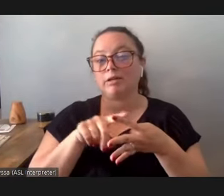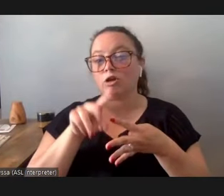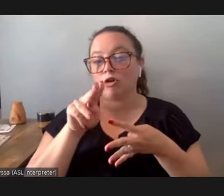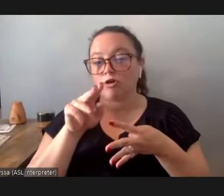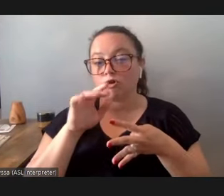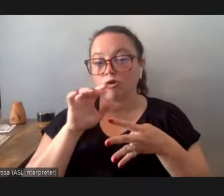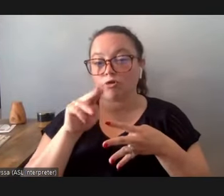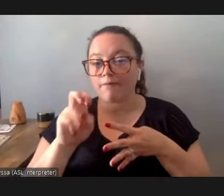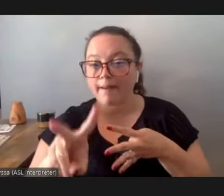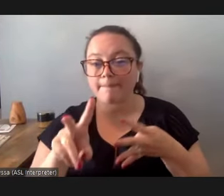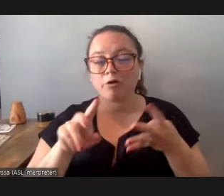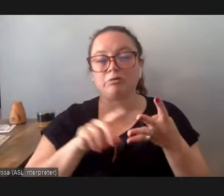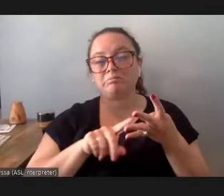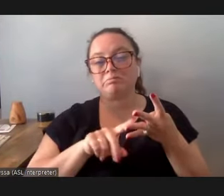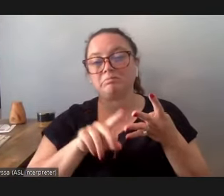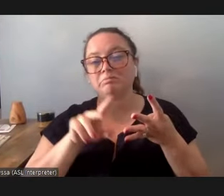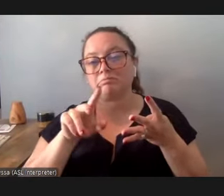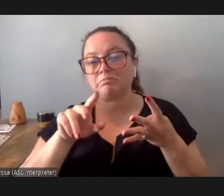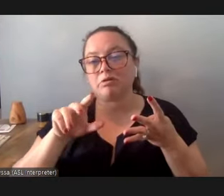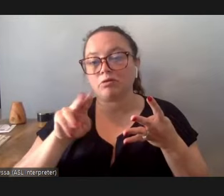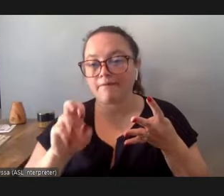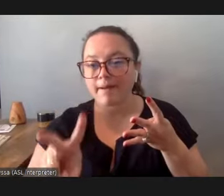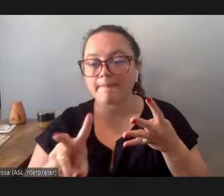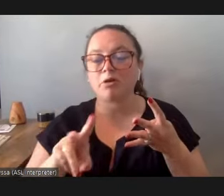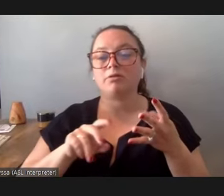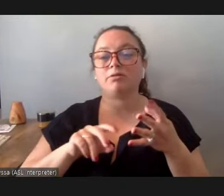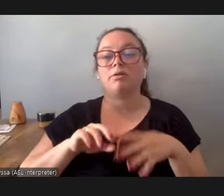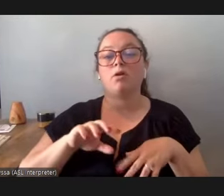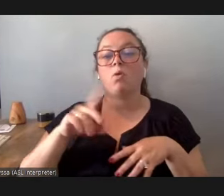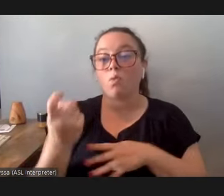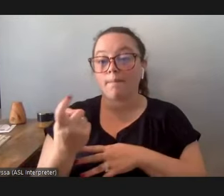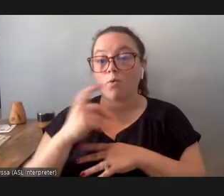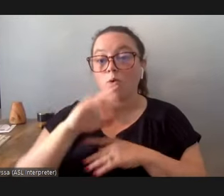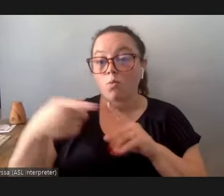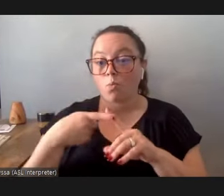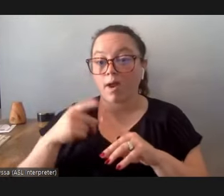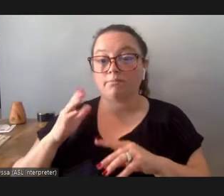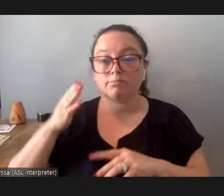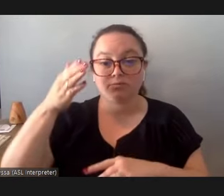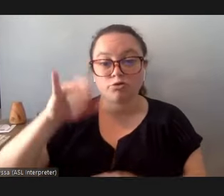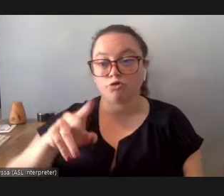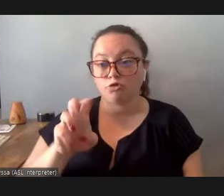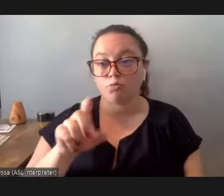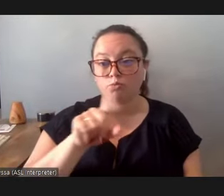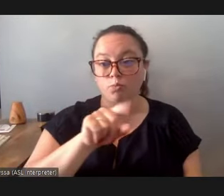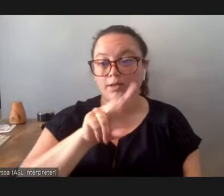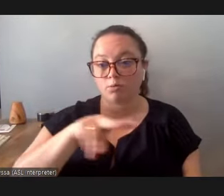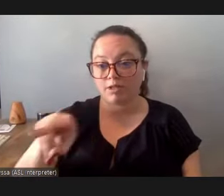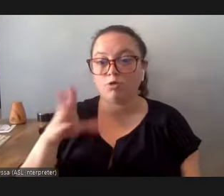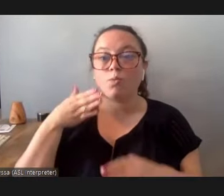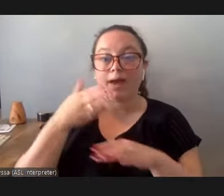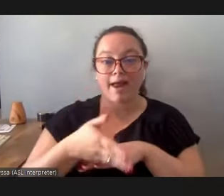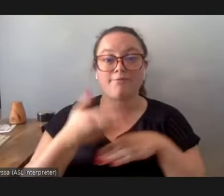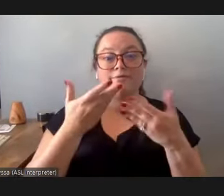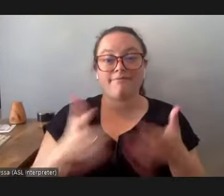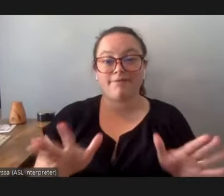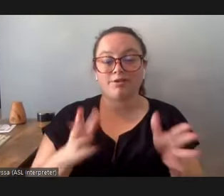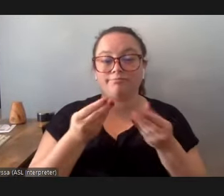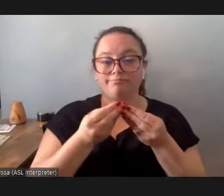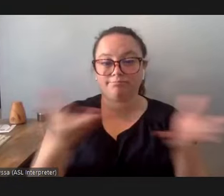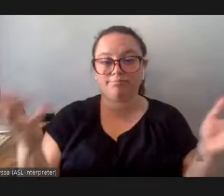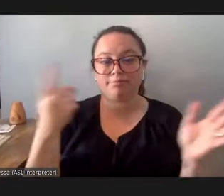in June of 2022 once the environmental assessment has been released for public review. Thank you.